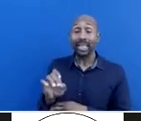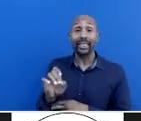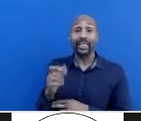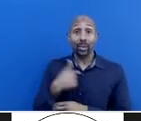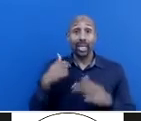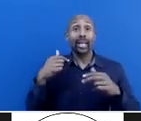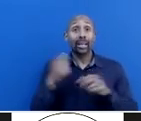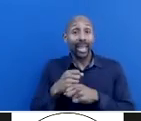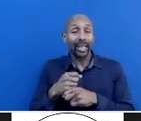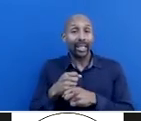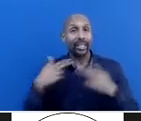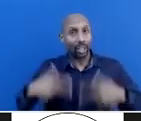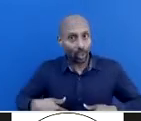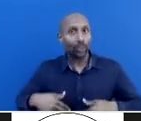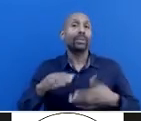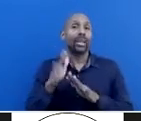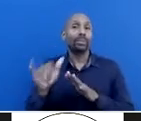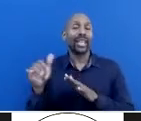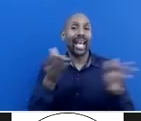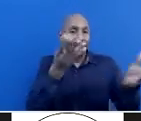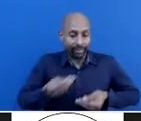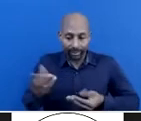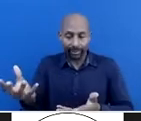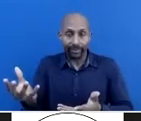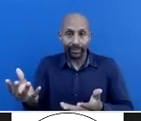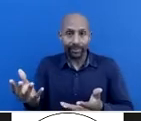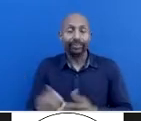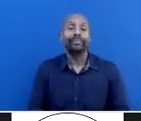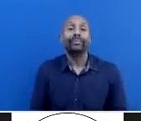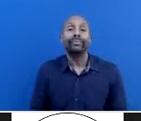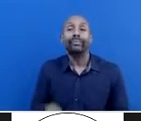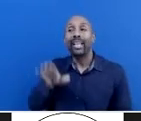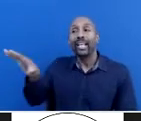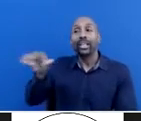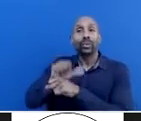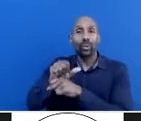are many nods to blues and to jazz, to the era of,